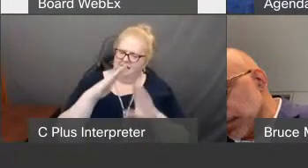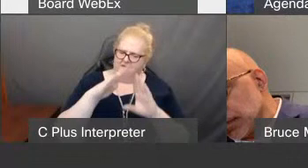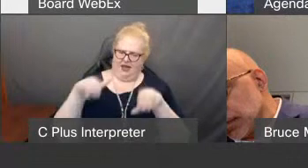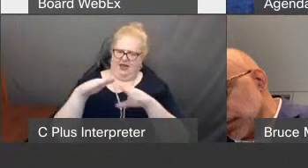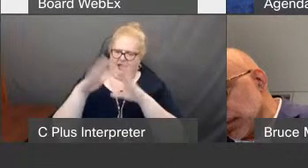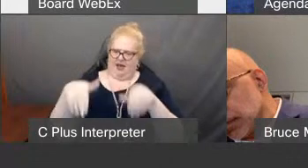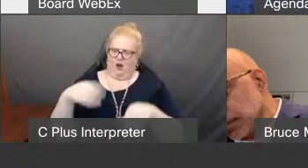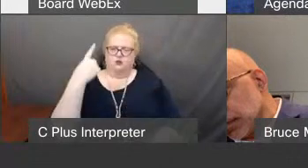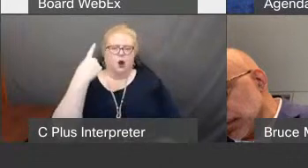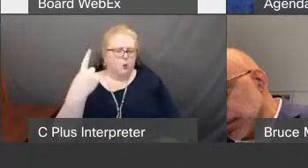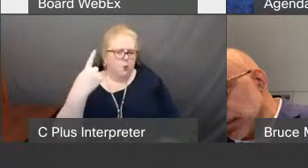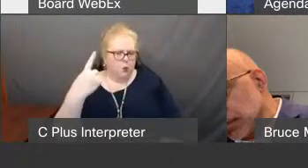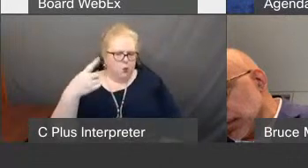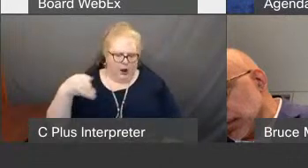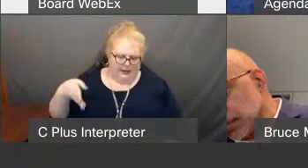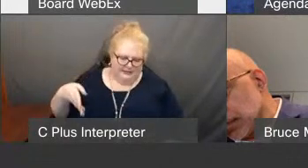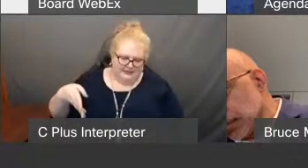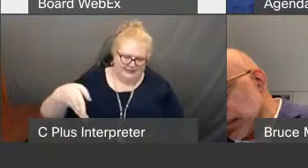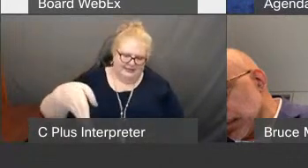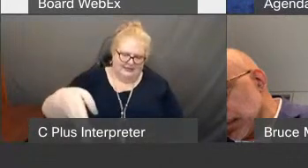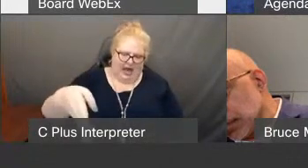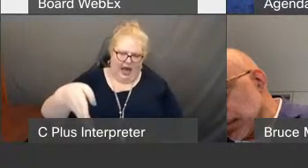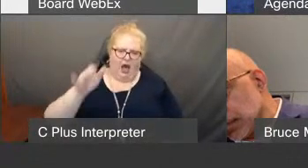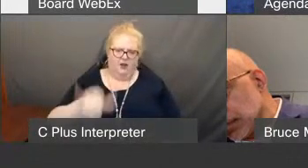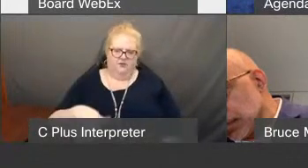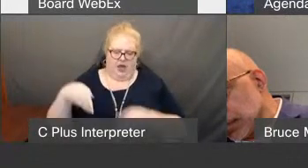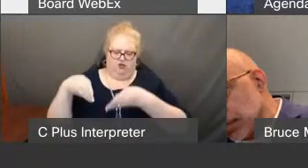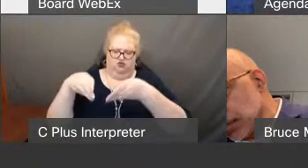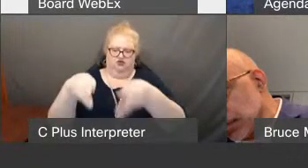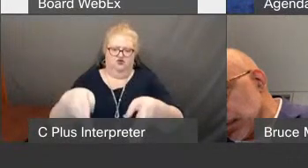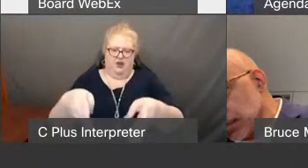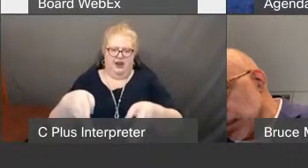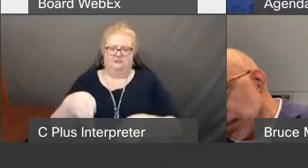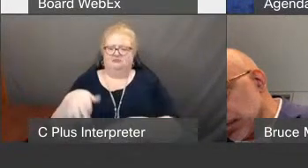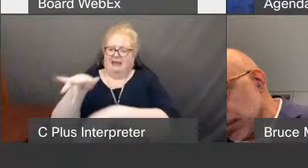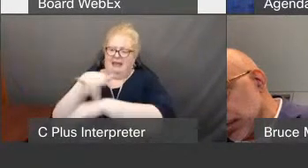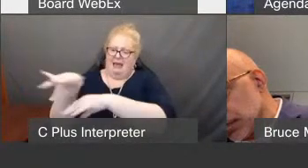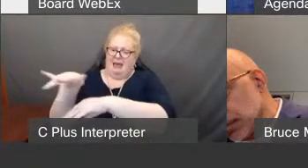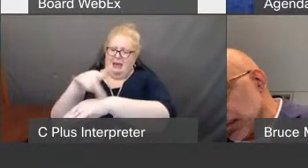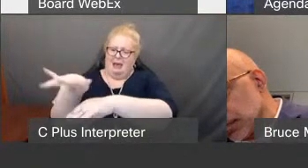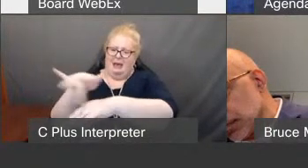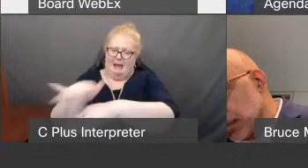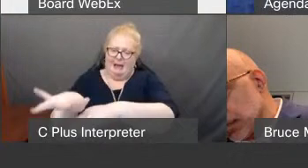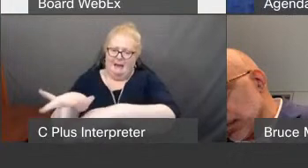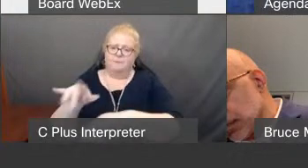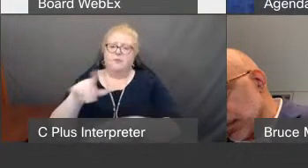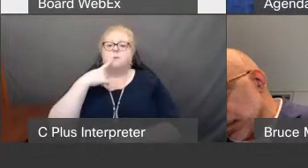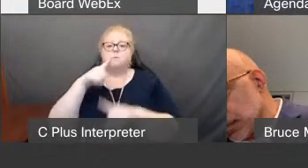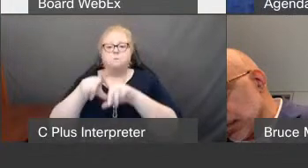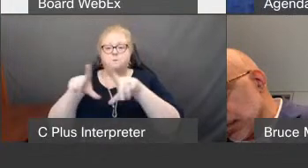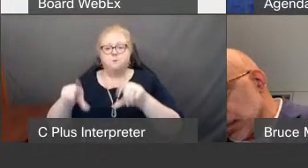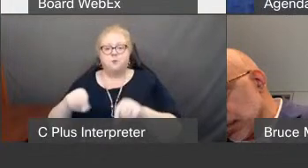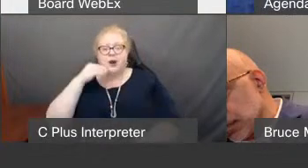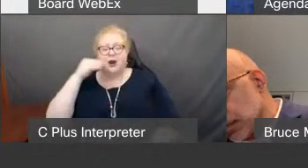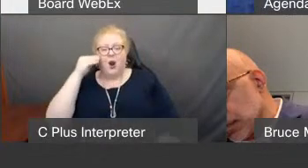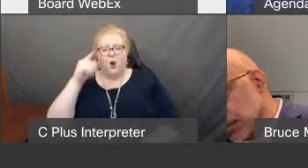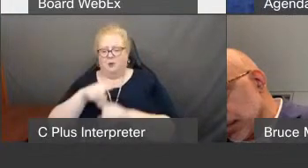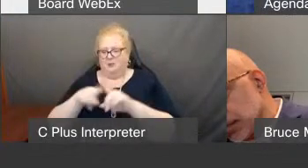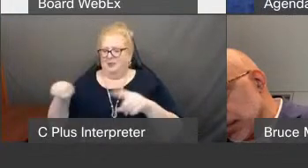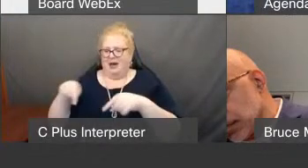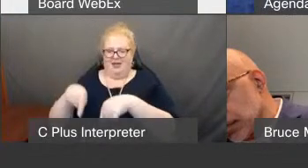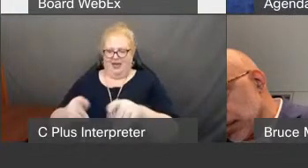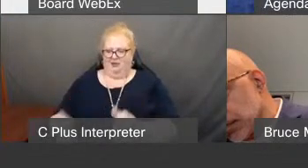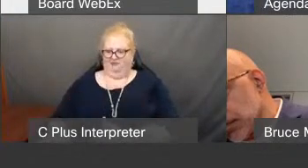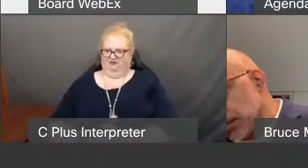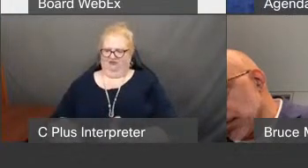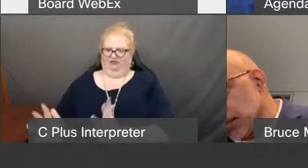side of the street that were empty. They were brick homes, but they were all grown up with weeds. And